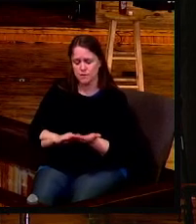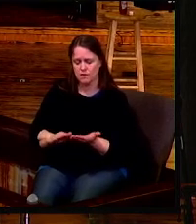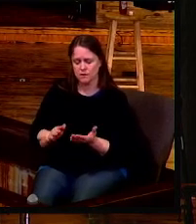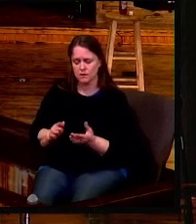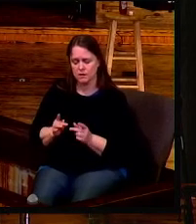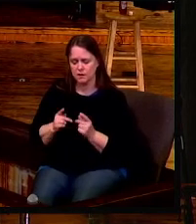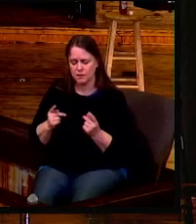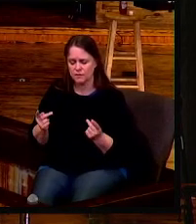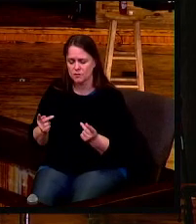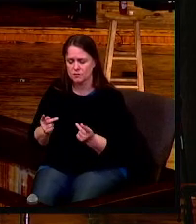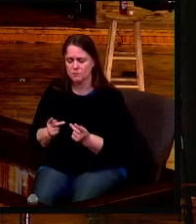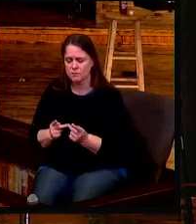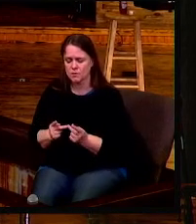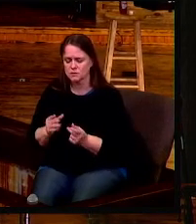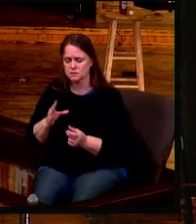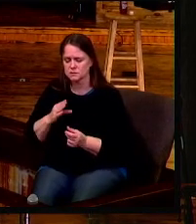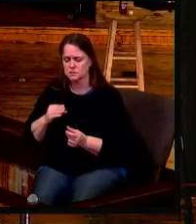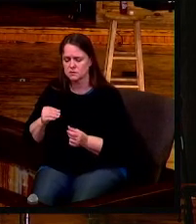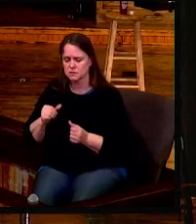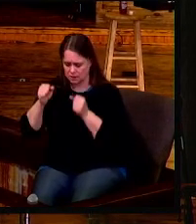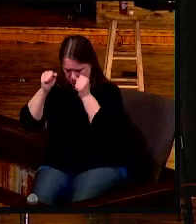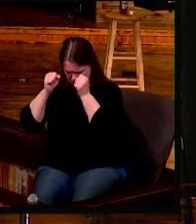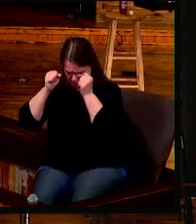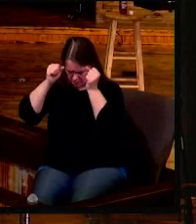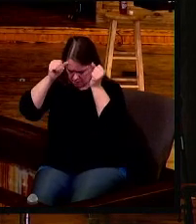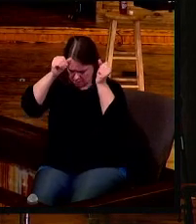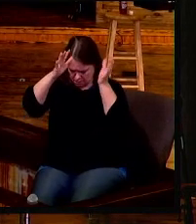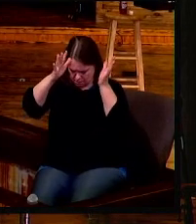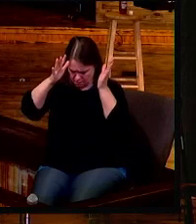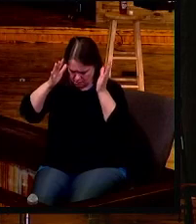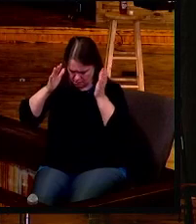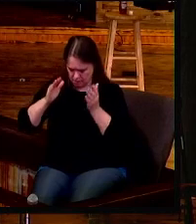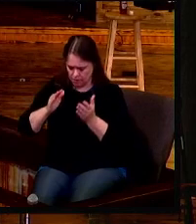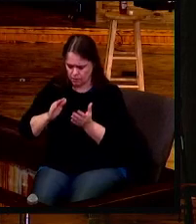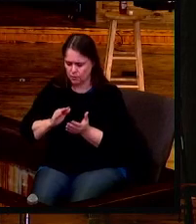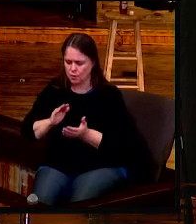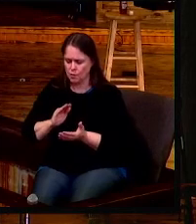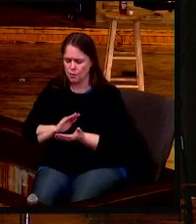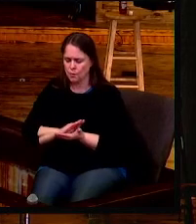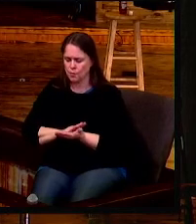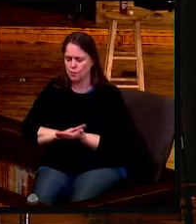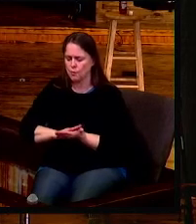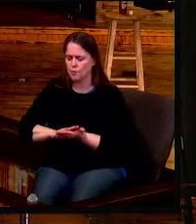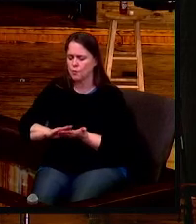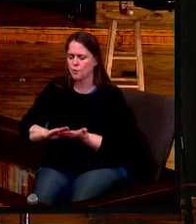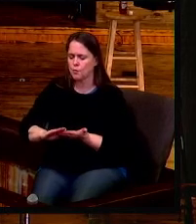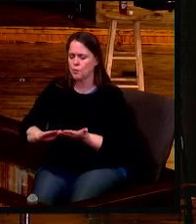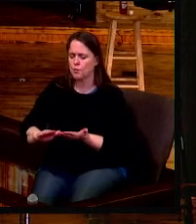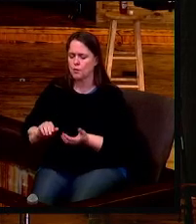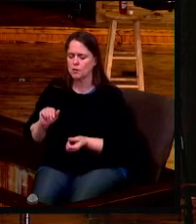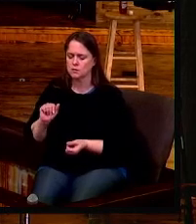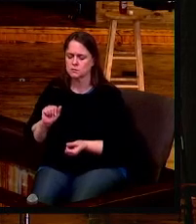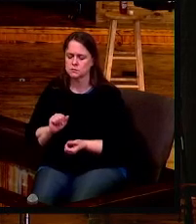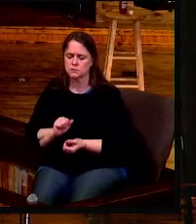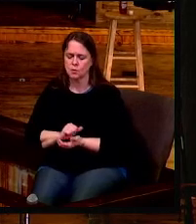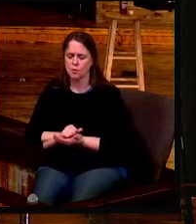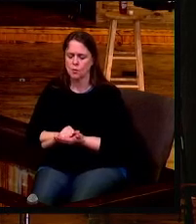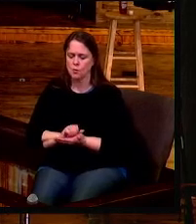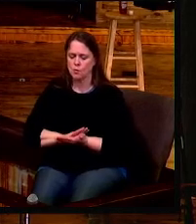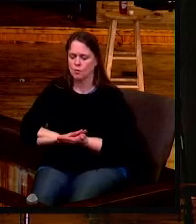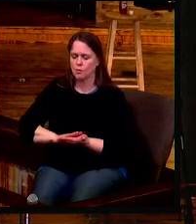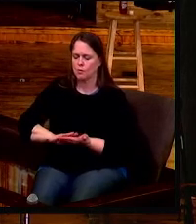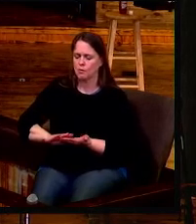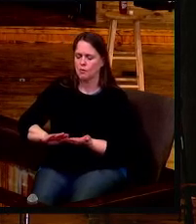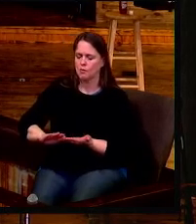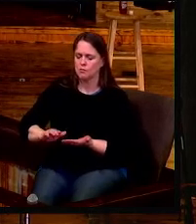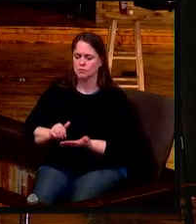heavenly Father will be inclined to also wipe away your slate. We can use them to build up. We can use the words to tear